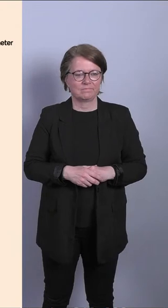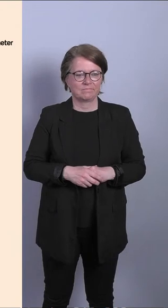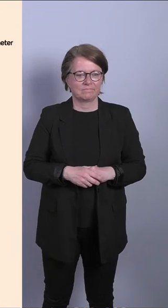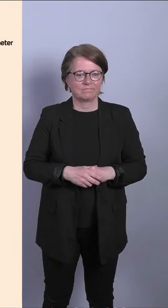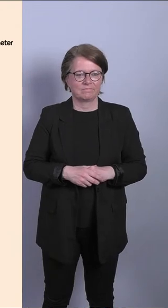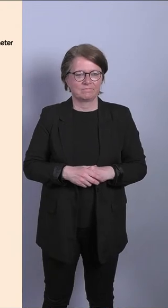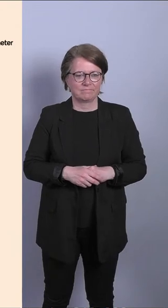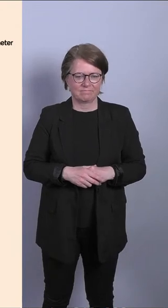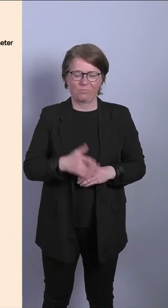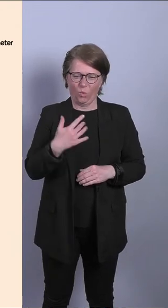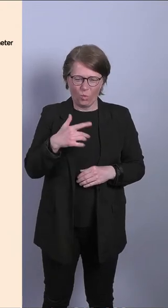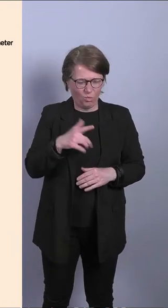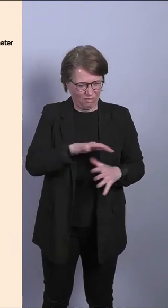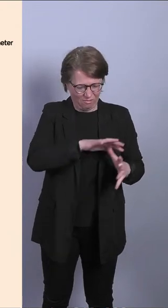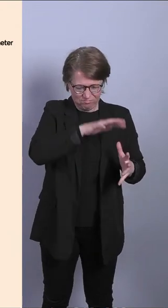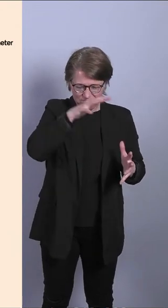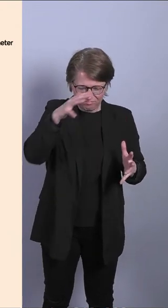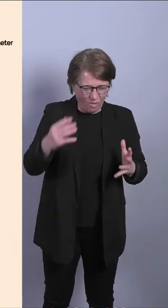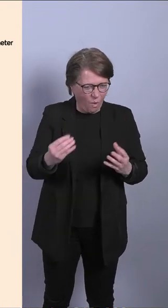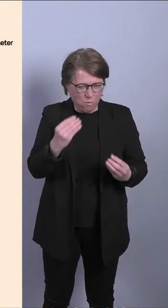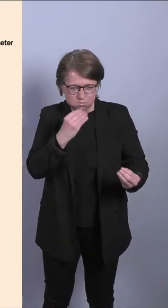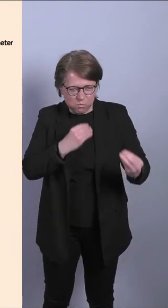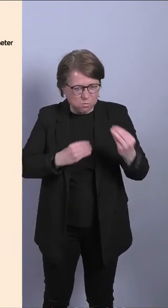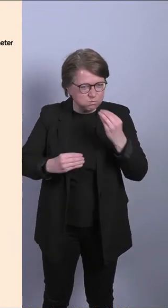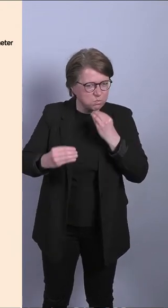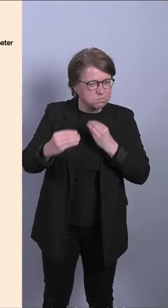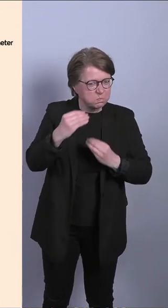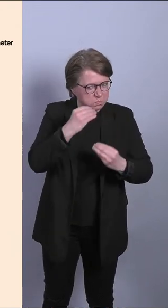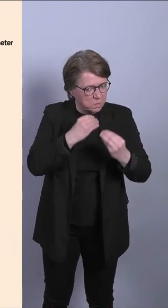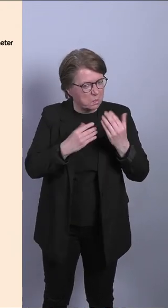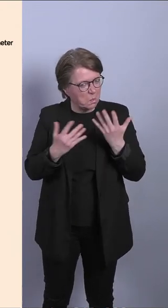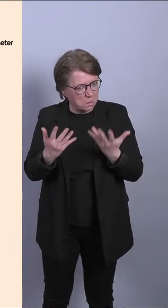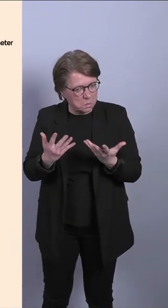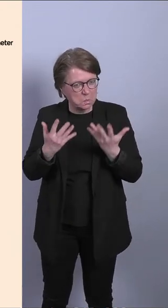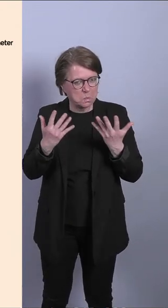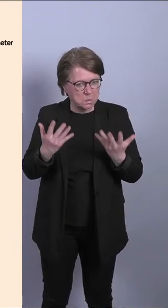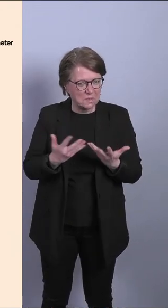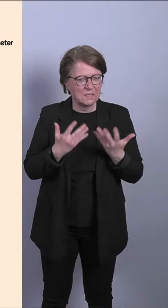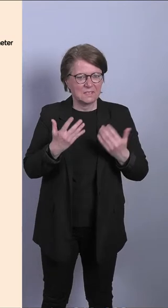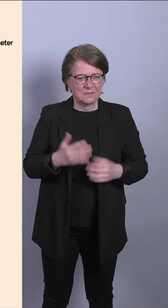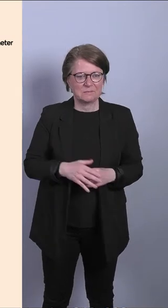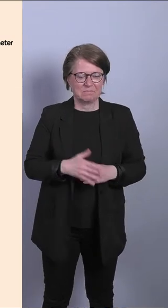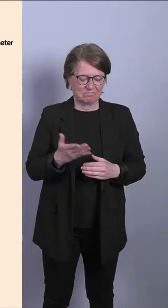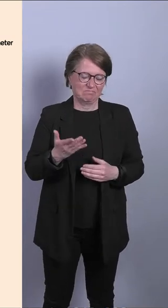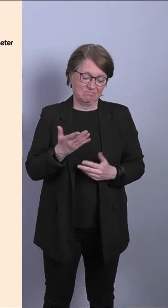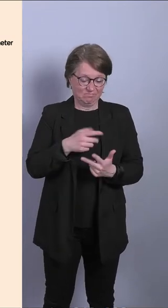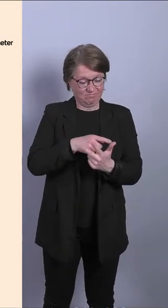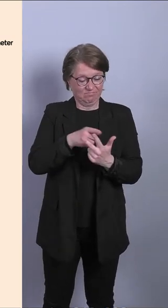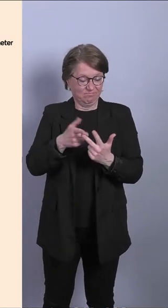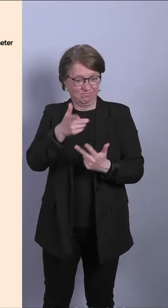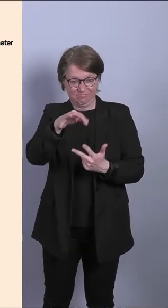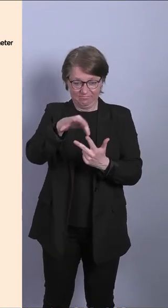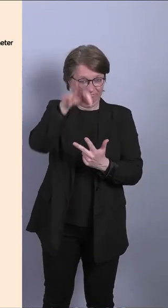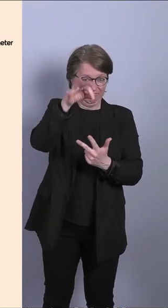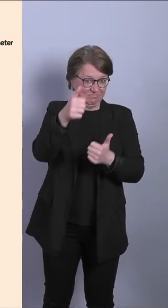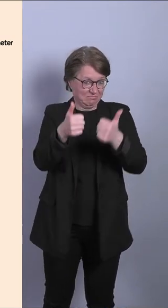Incredible amounts of fruit, isn't it? But fruits, well, that's energy, and that's very useful.